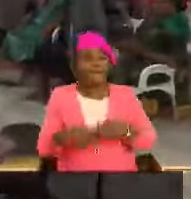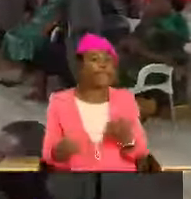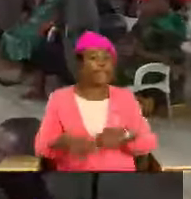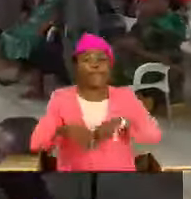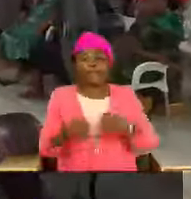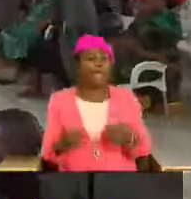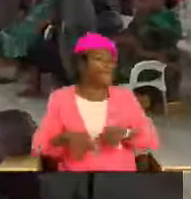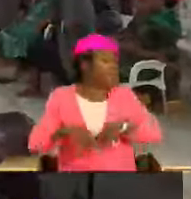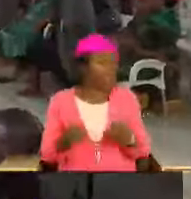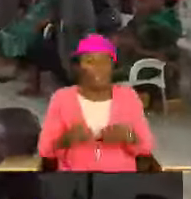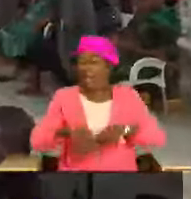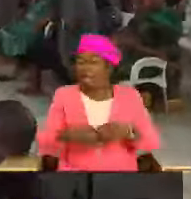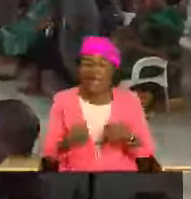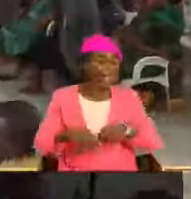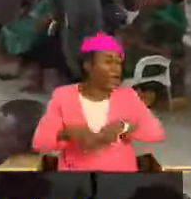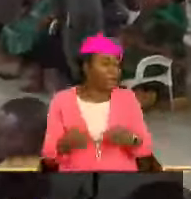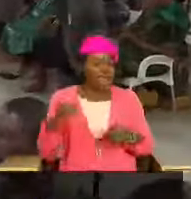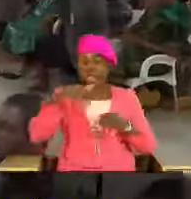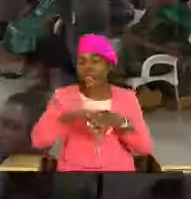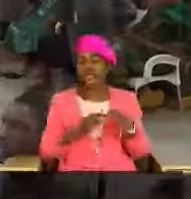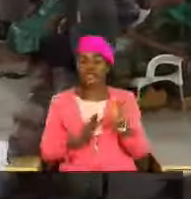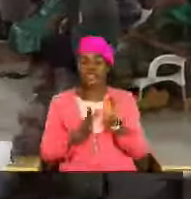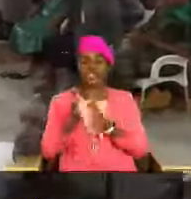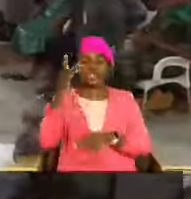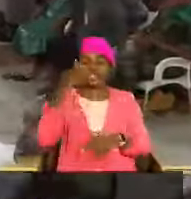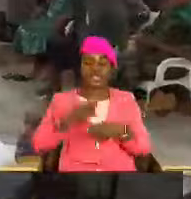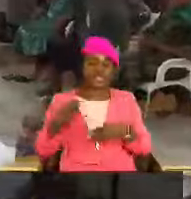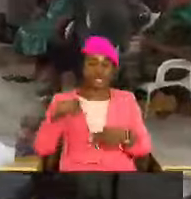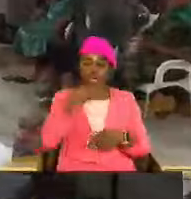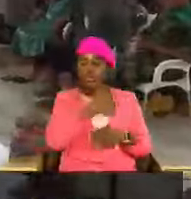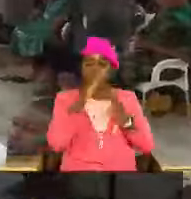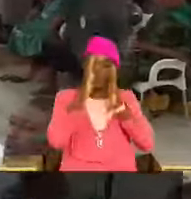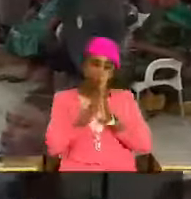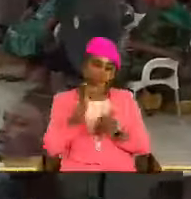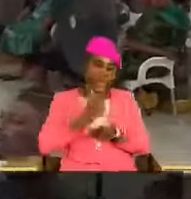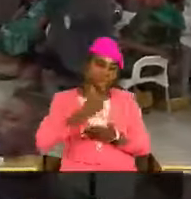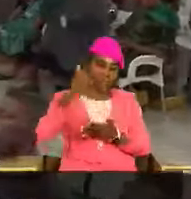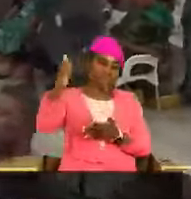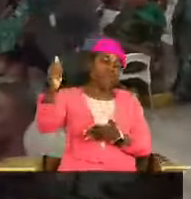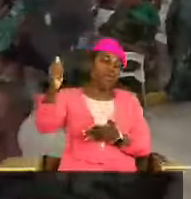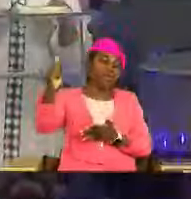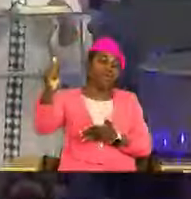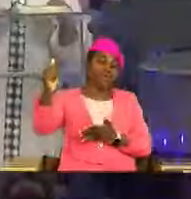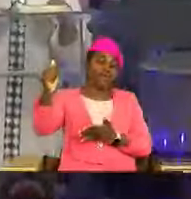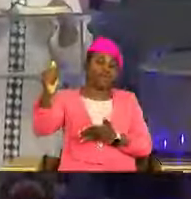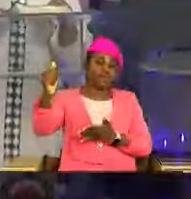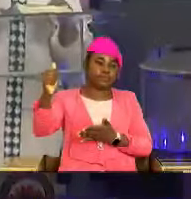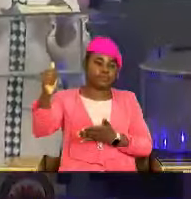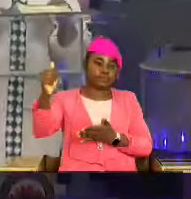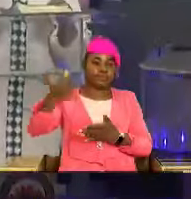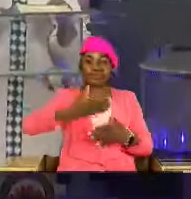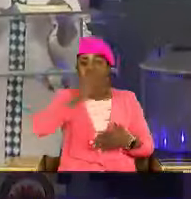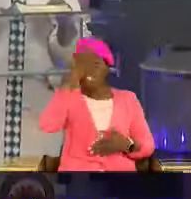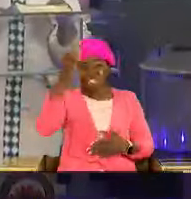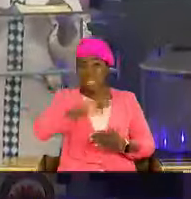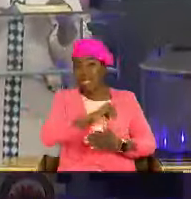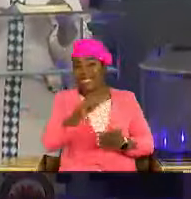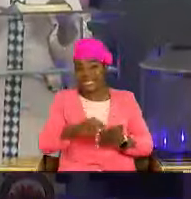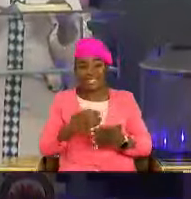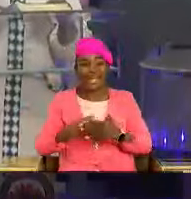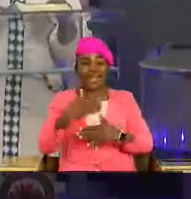you father in Jesus name we pray shout this next